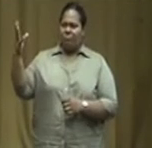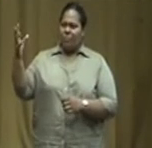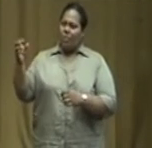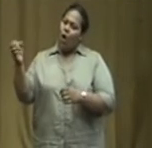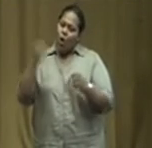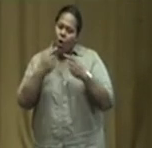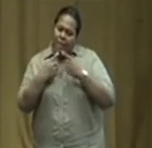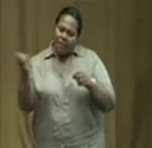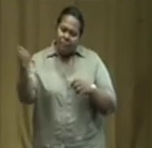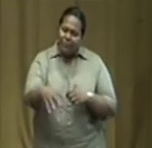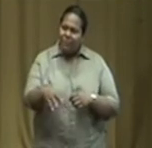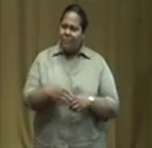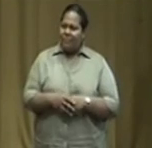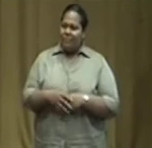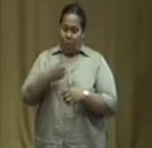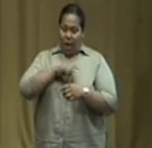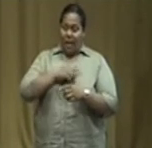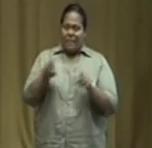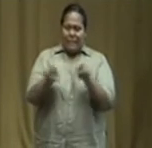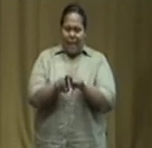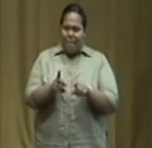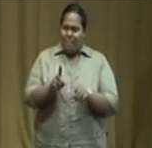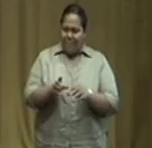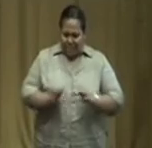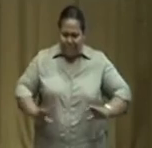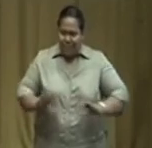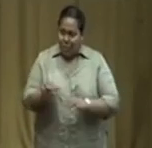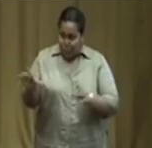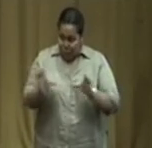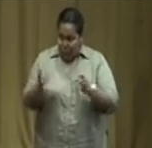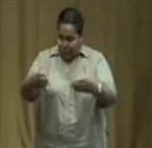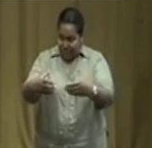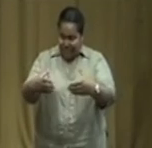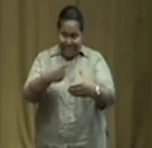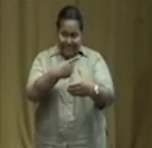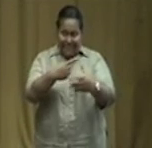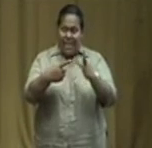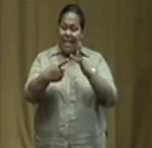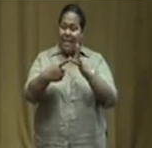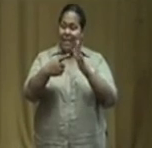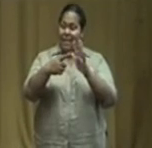Let me find another example. Let me see if I can find a blog post that the learner posted.